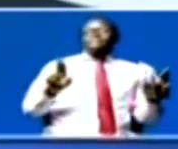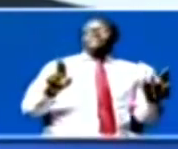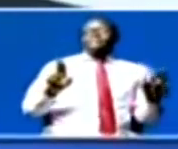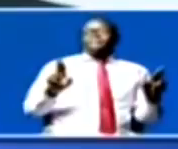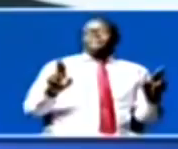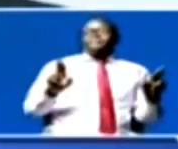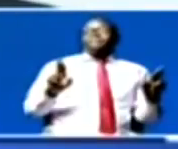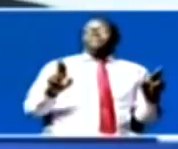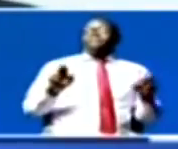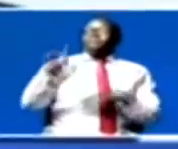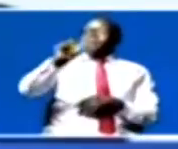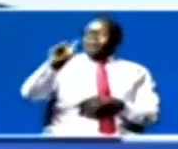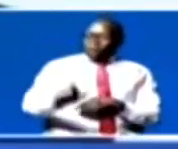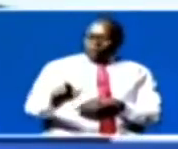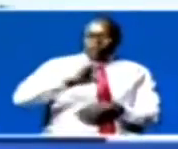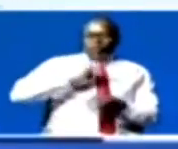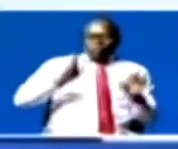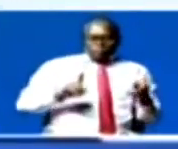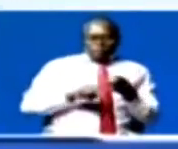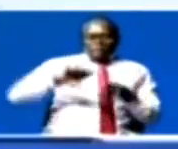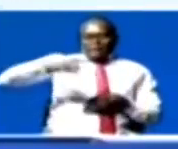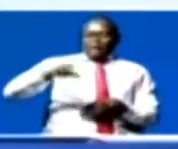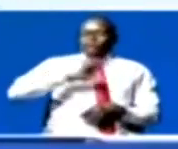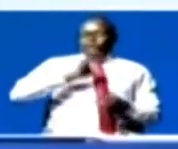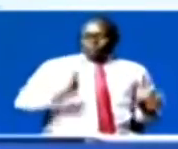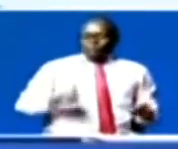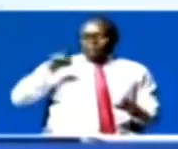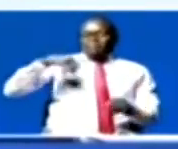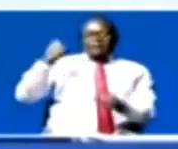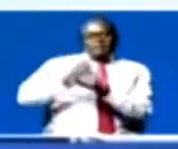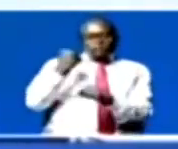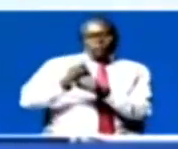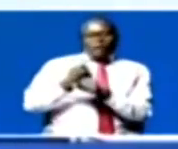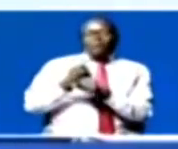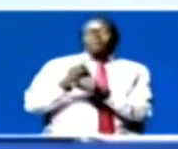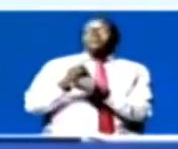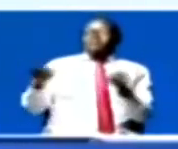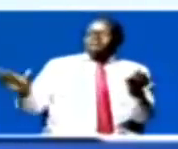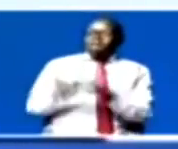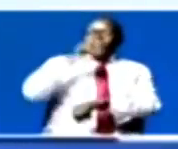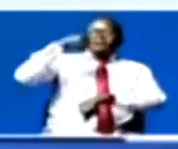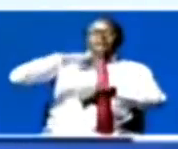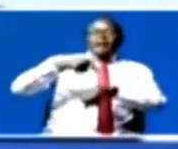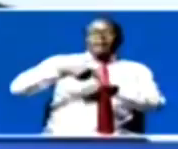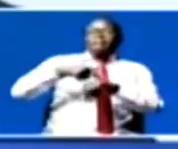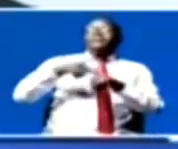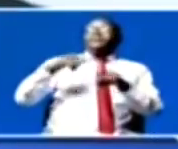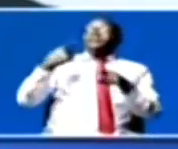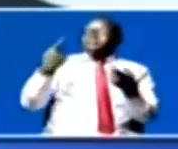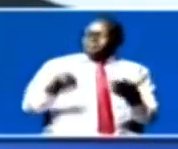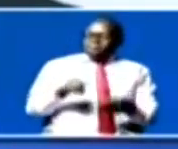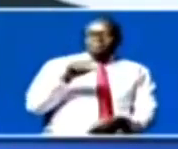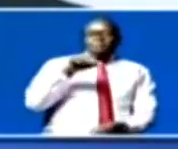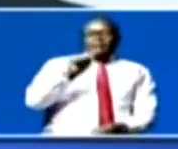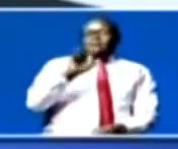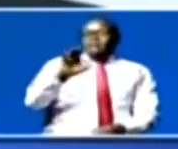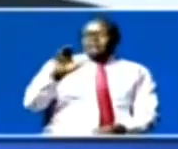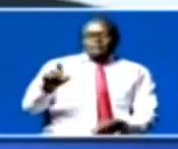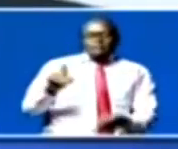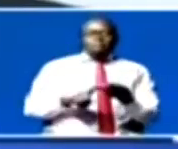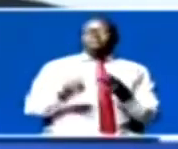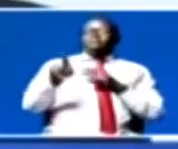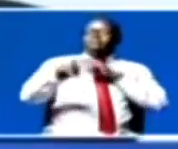primed. Our regional commissioners and county commissioners are going to be on duty throughout the time, plus the ACC's chiefs and assistant